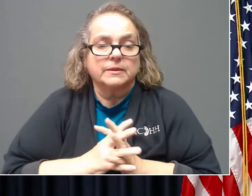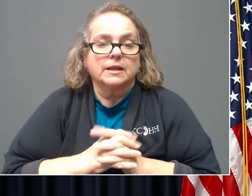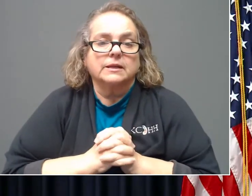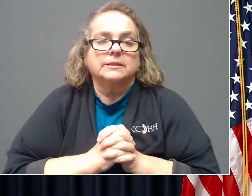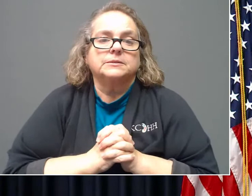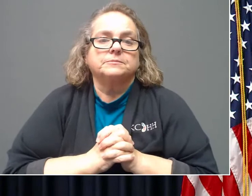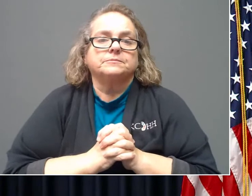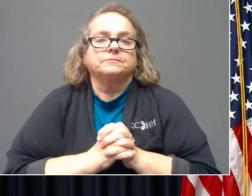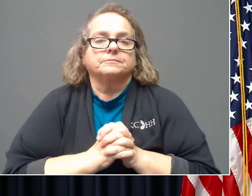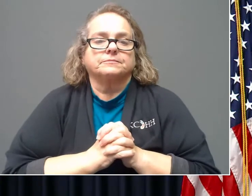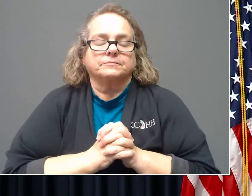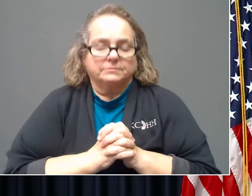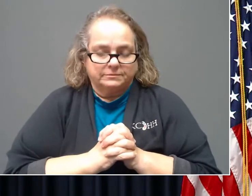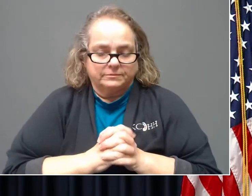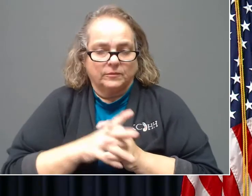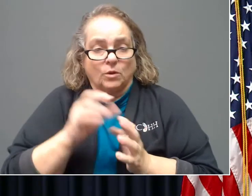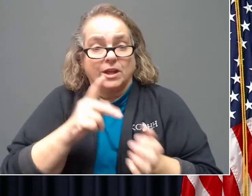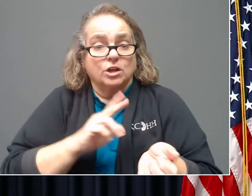Long-term care,